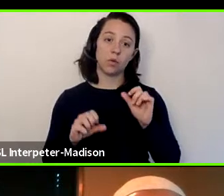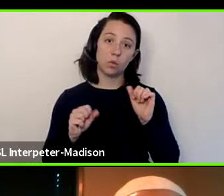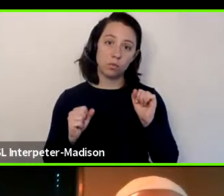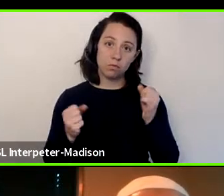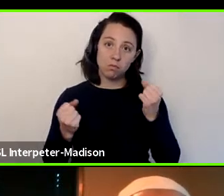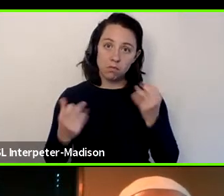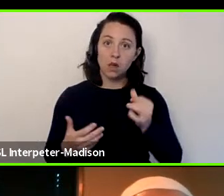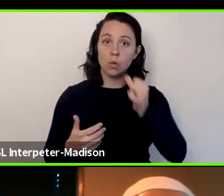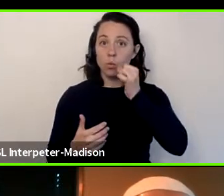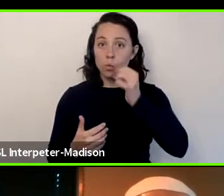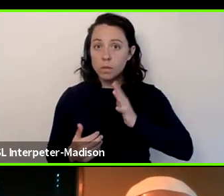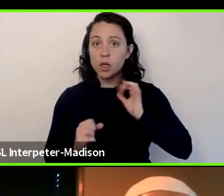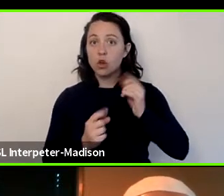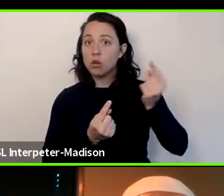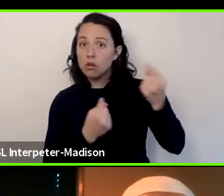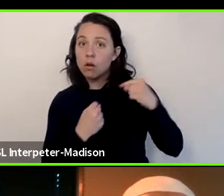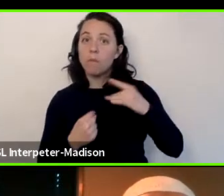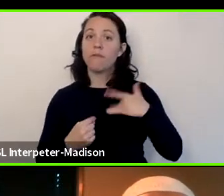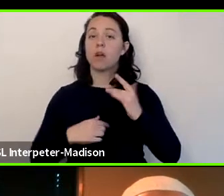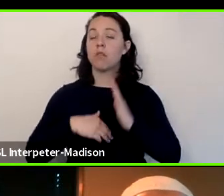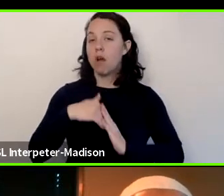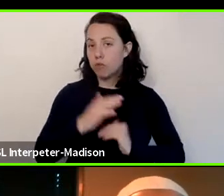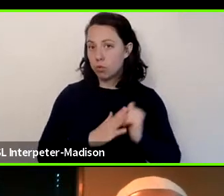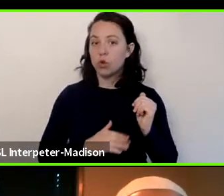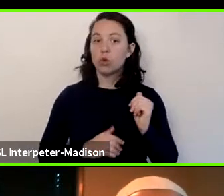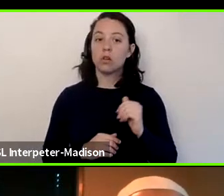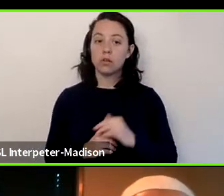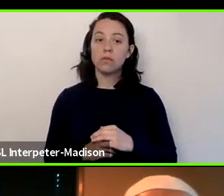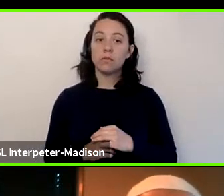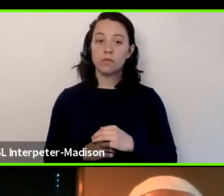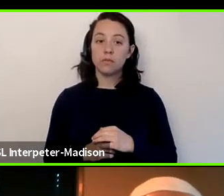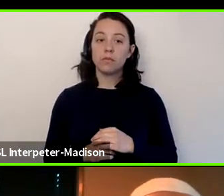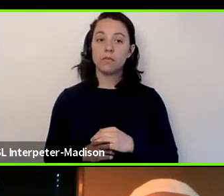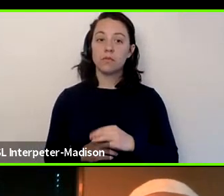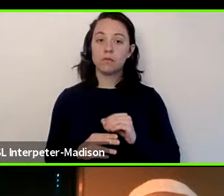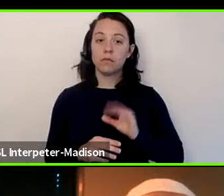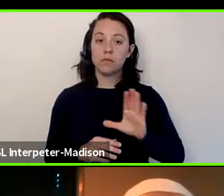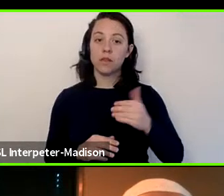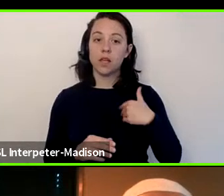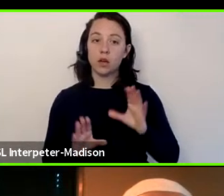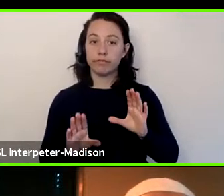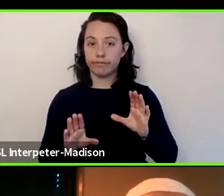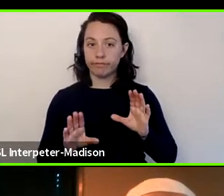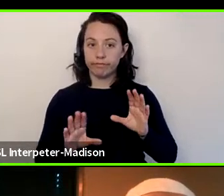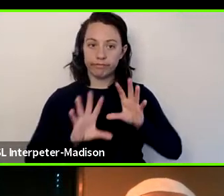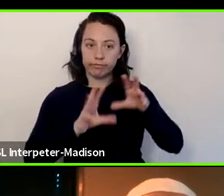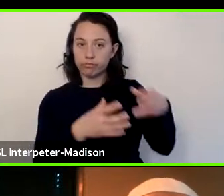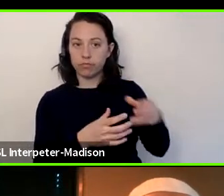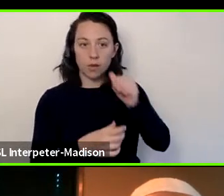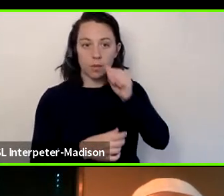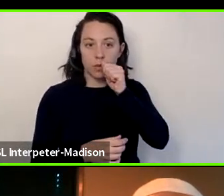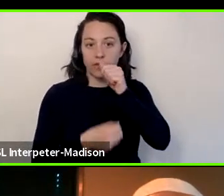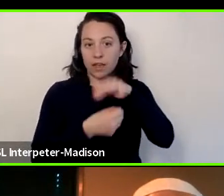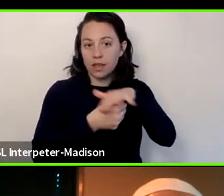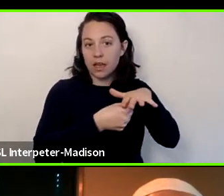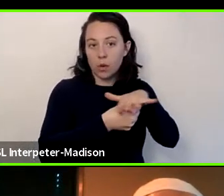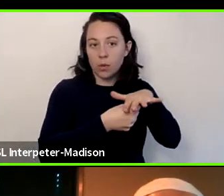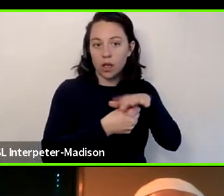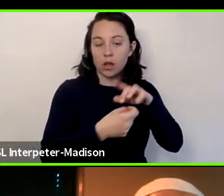feel comfortable in their secluded area to donate blood. So we could offer that as well for